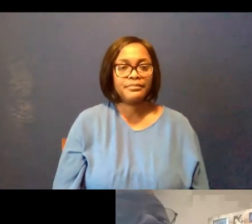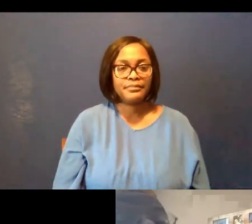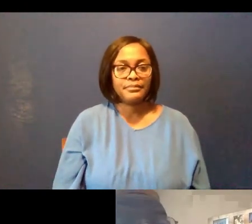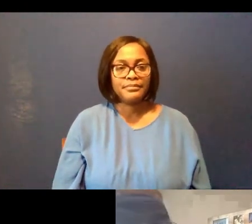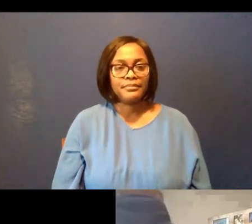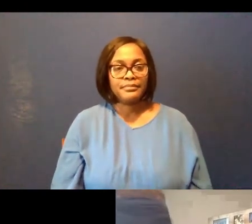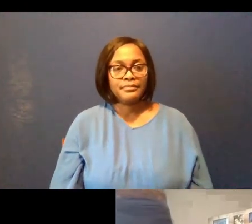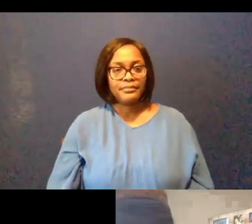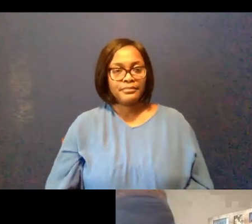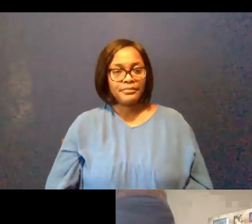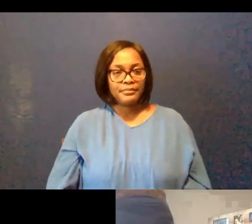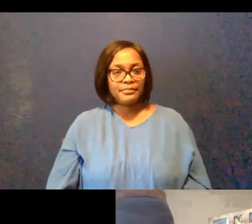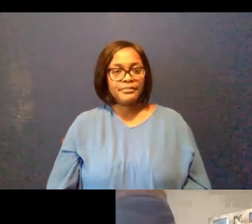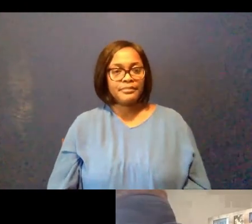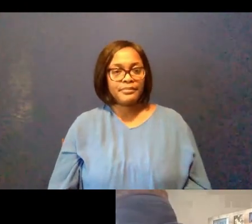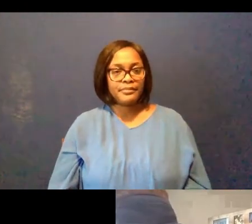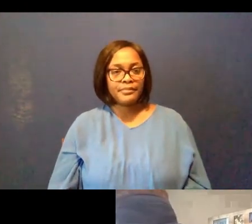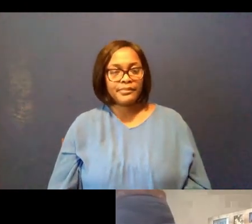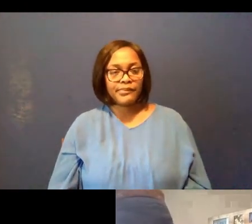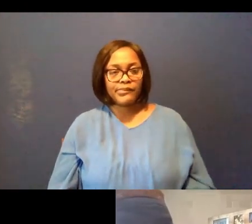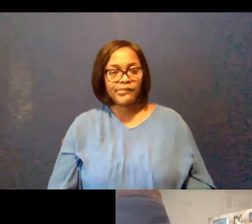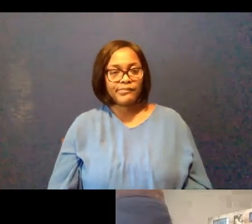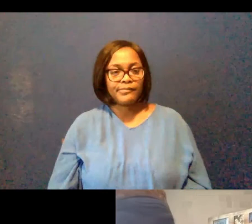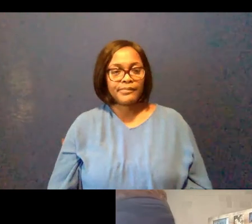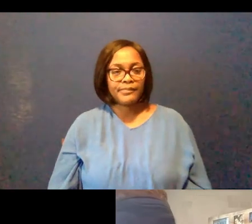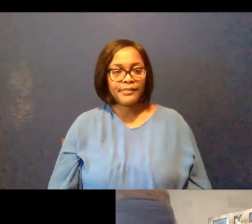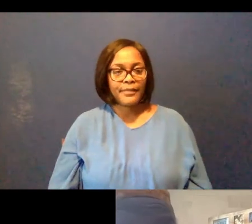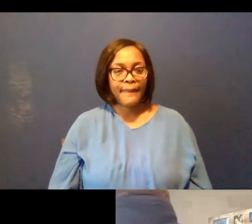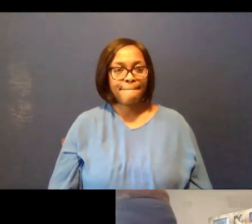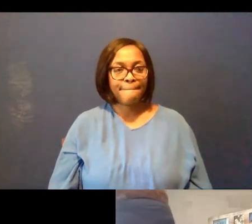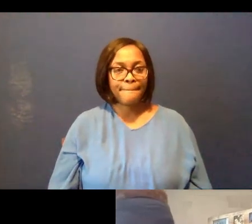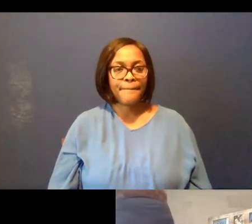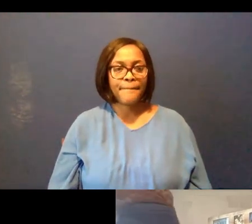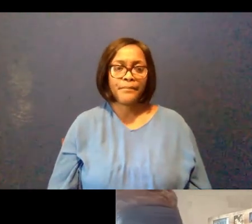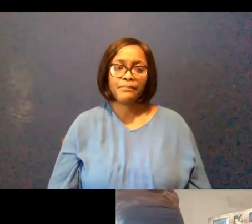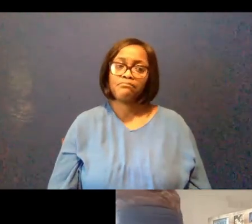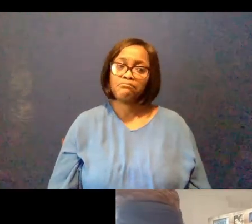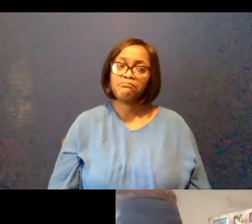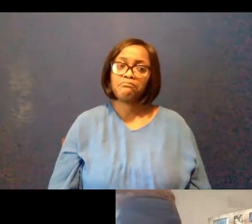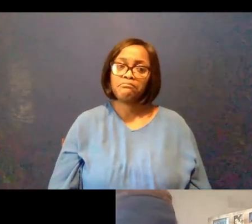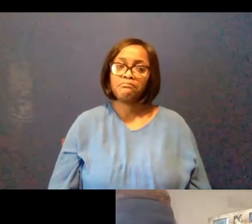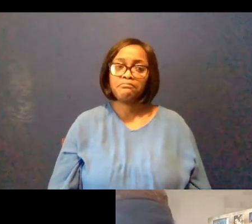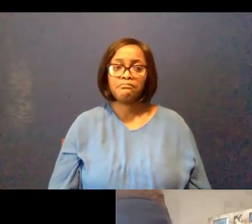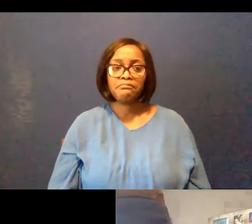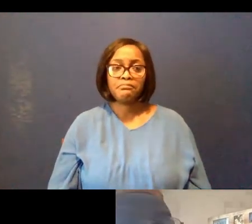And, and I have spoken at